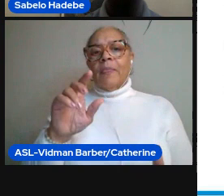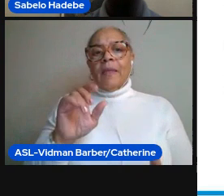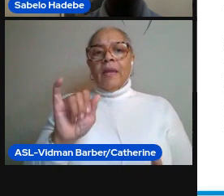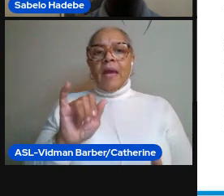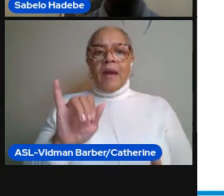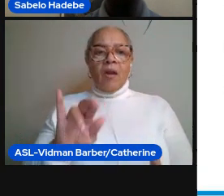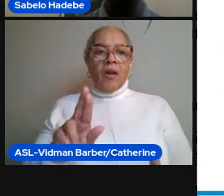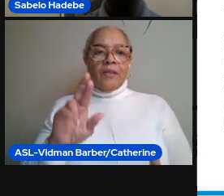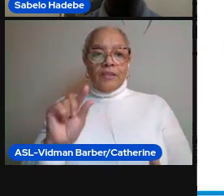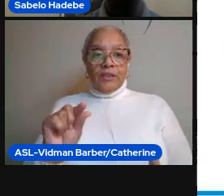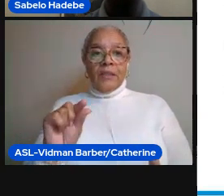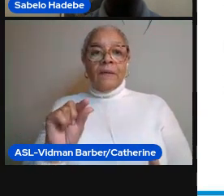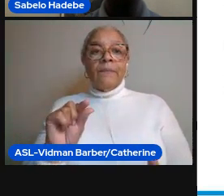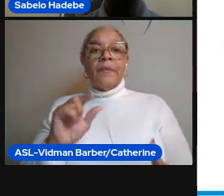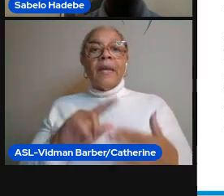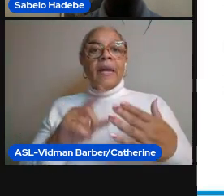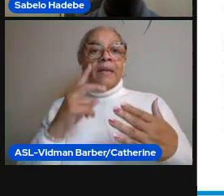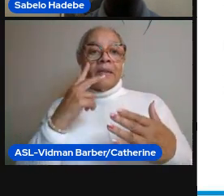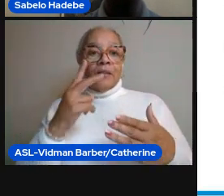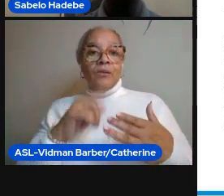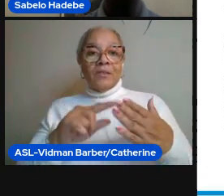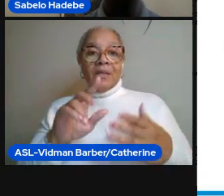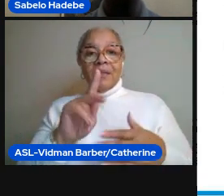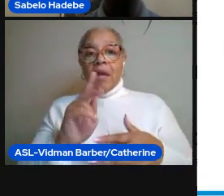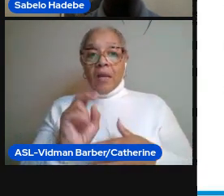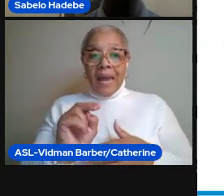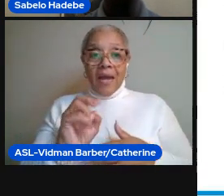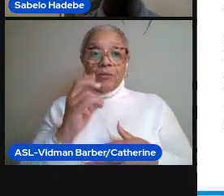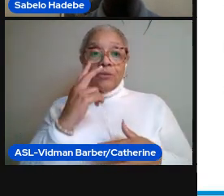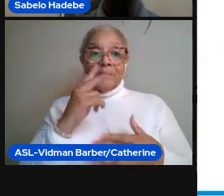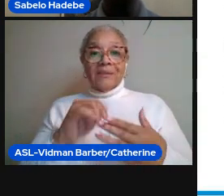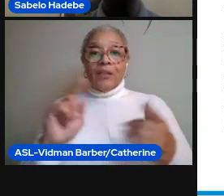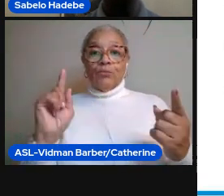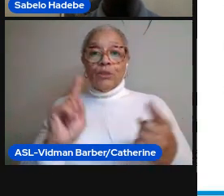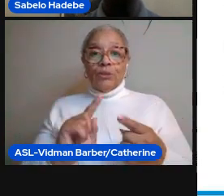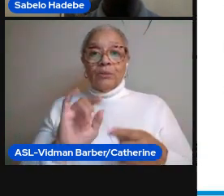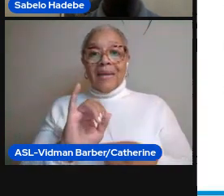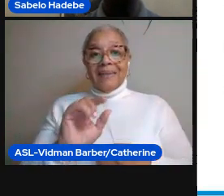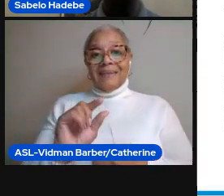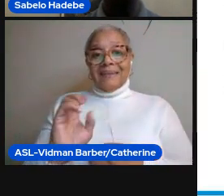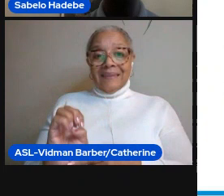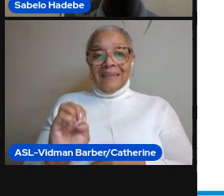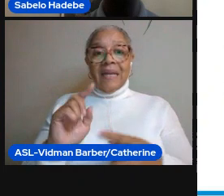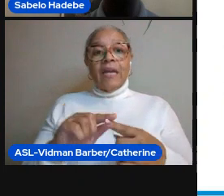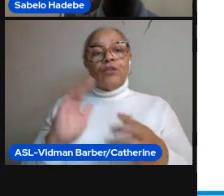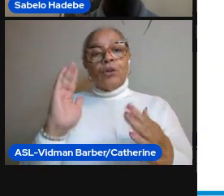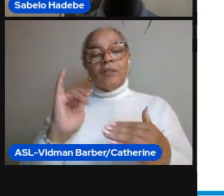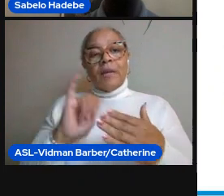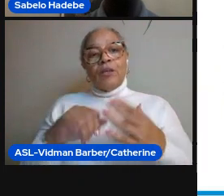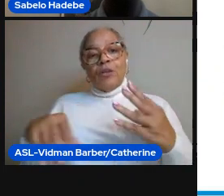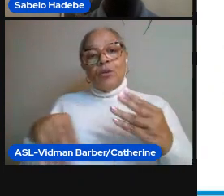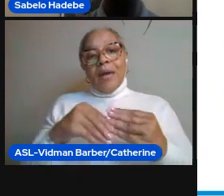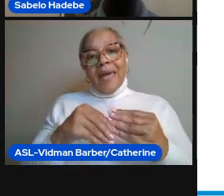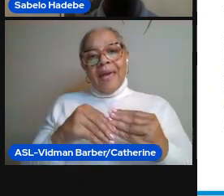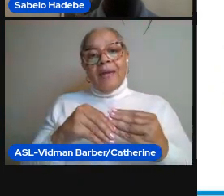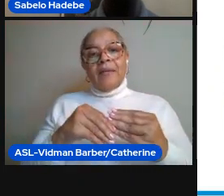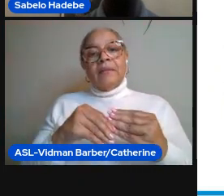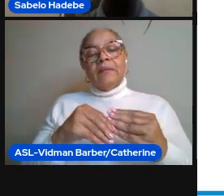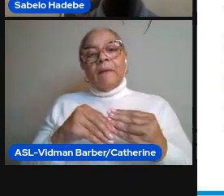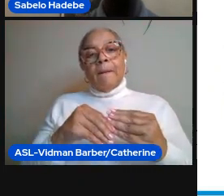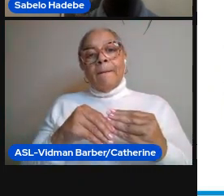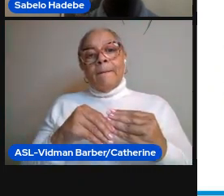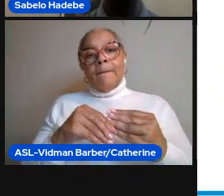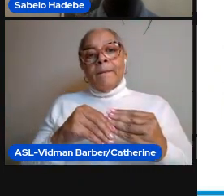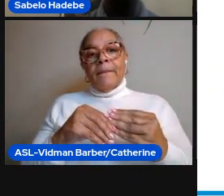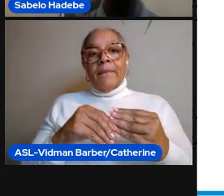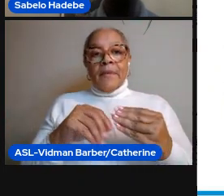type, and in the knockout you see reduced IgE. As you'd expect, you add at least L-carnitine,